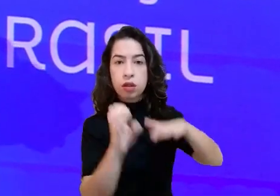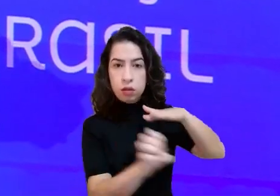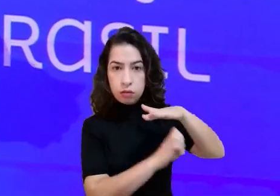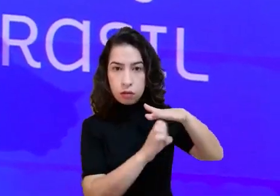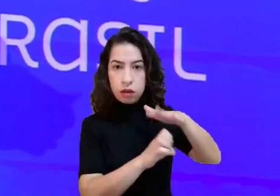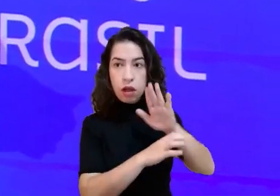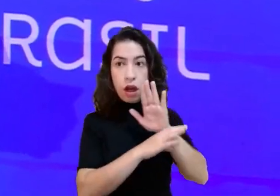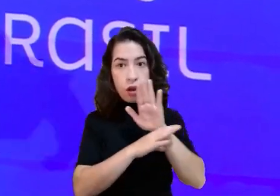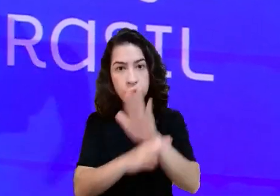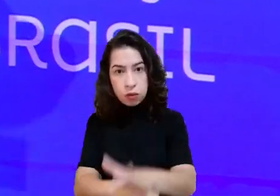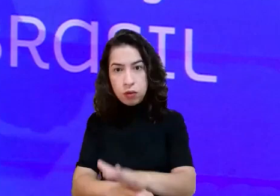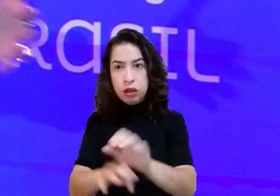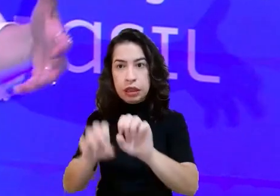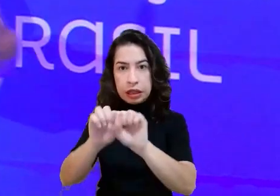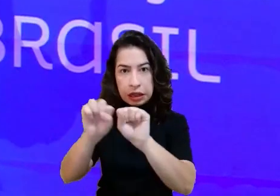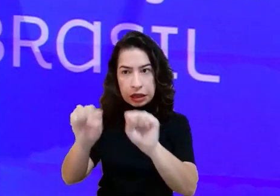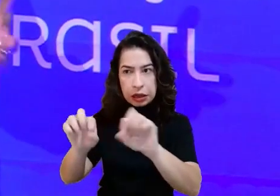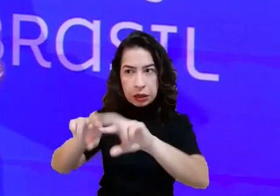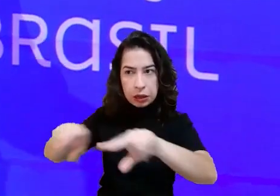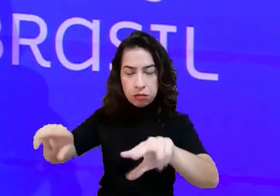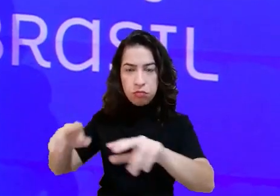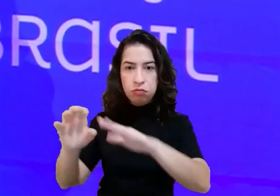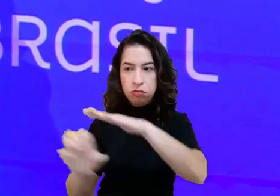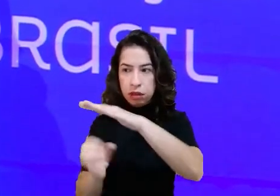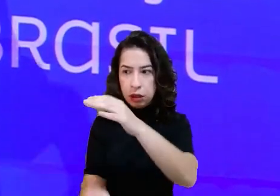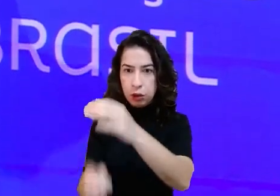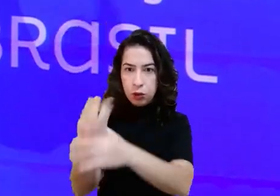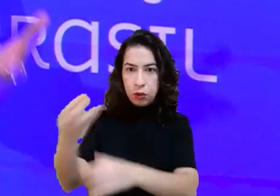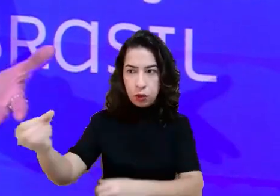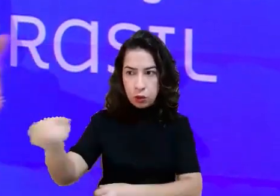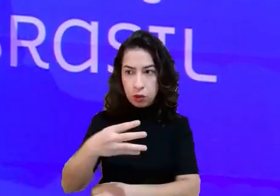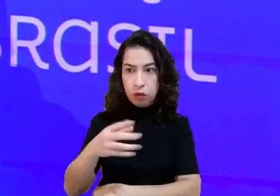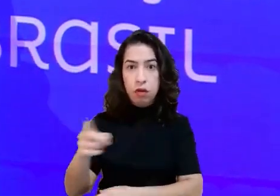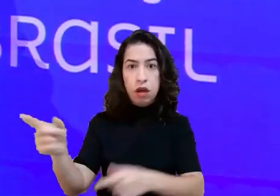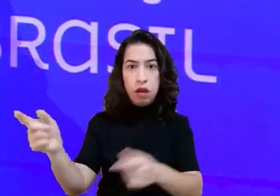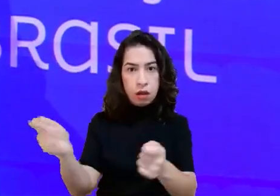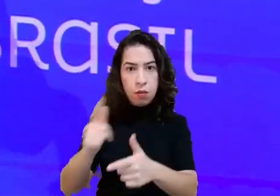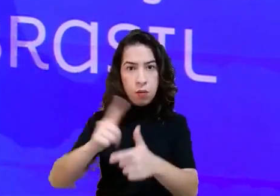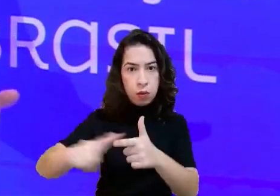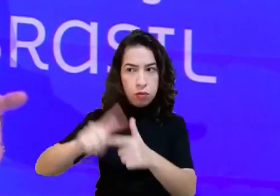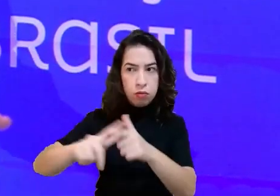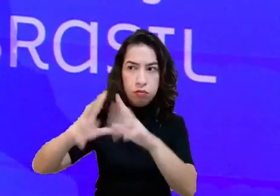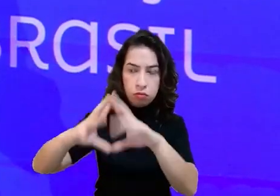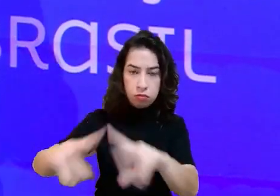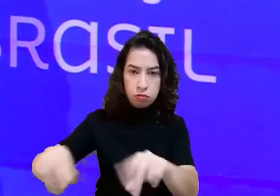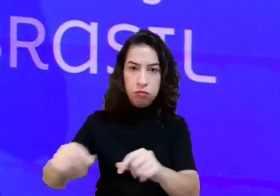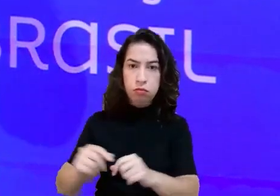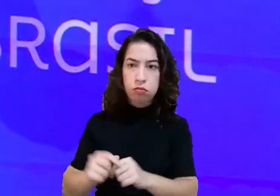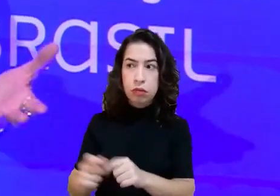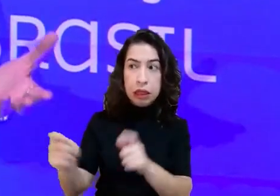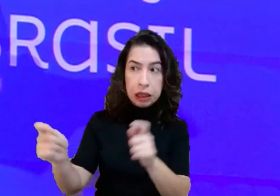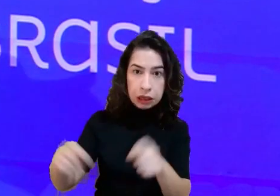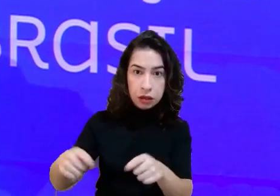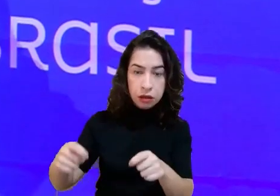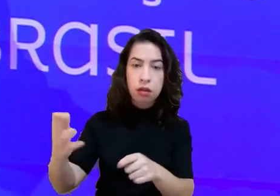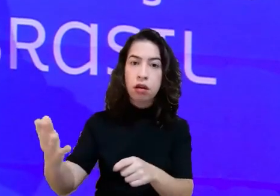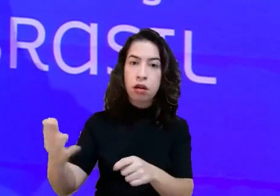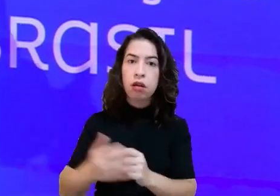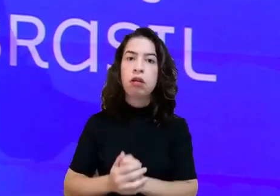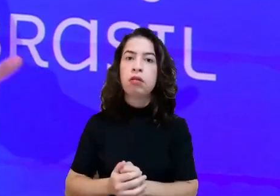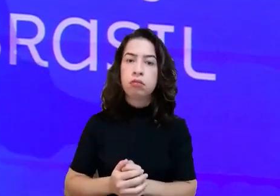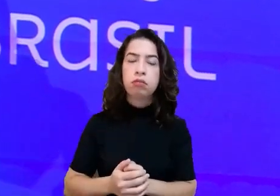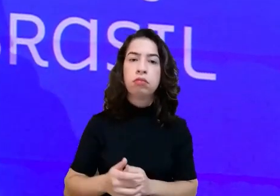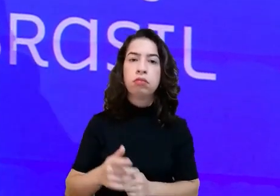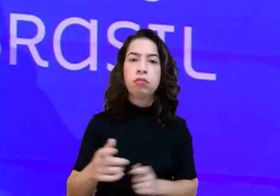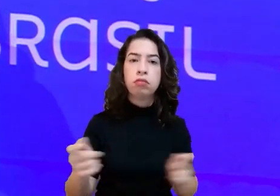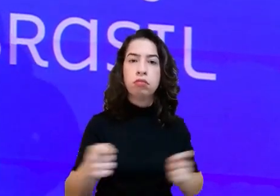to support the startup ecosystems that may develop solutions, and when they are proven feasible, they